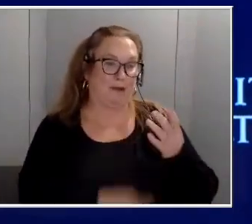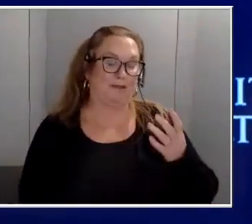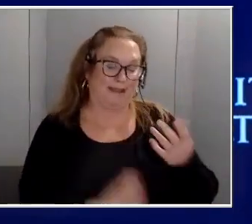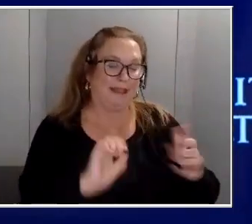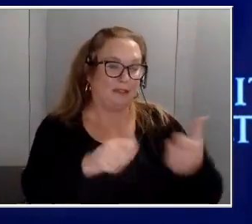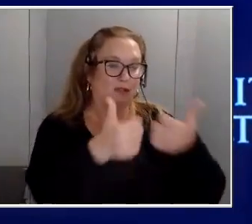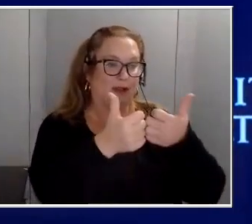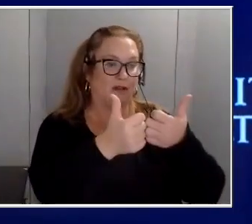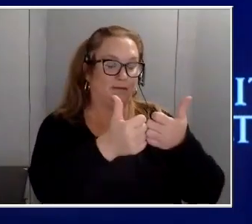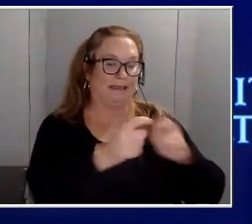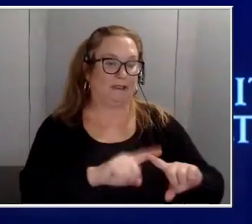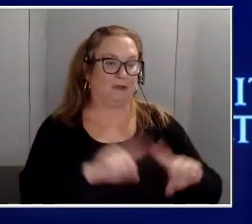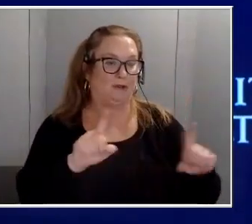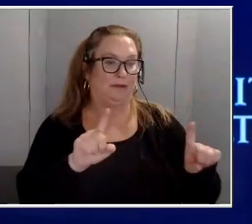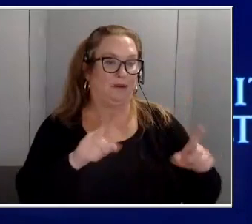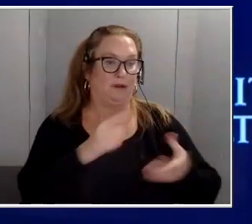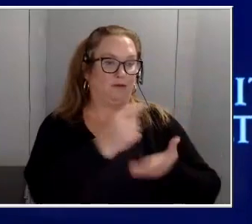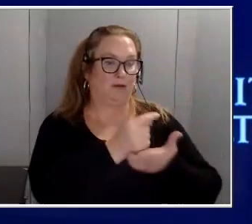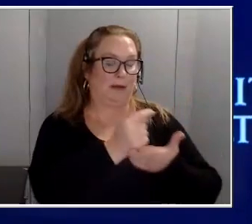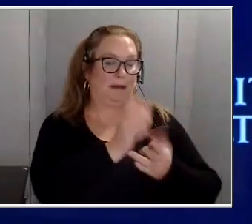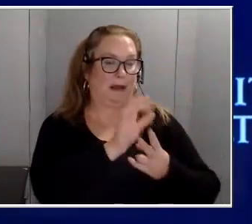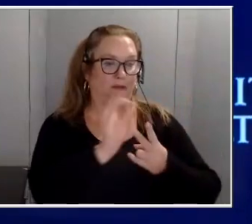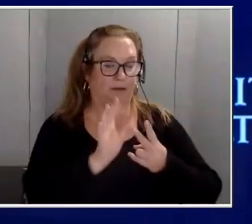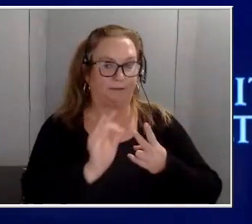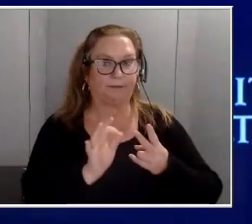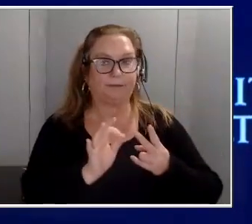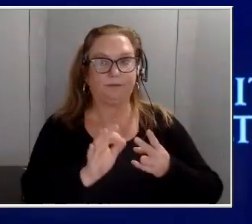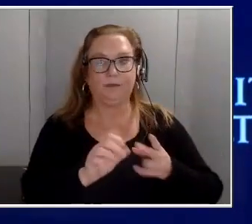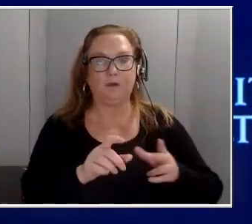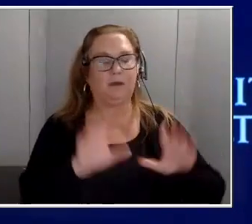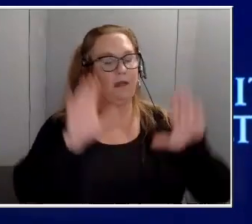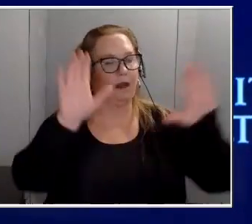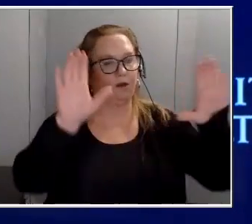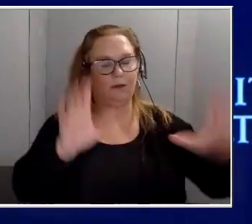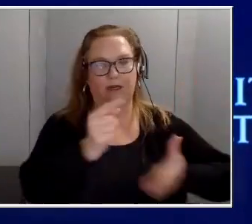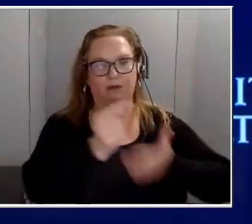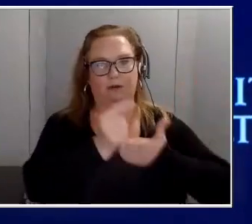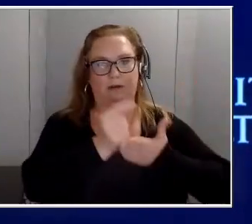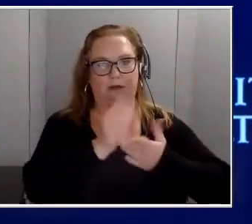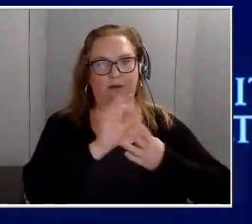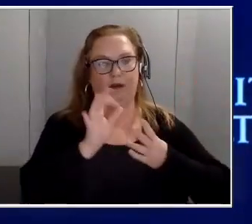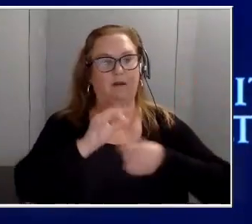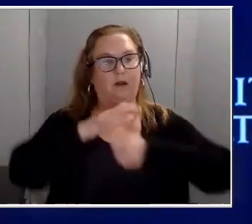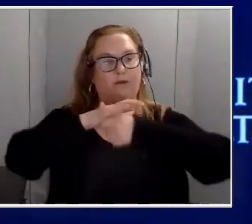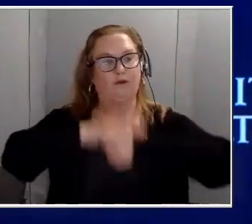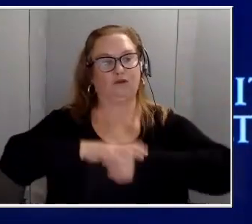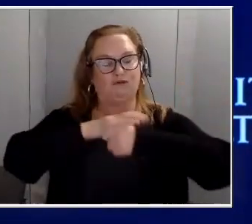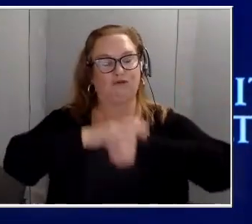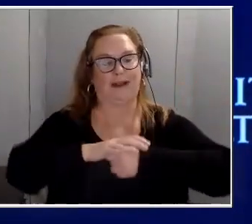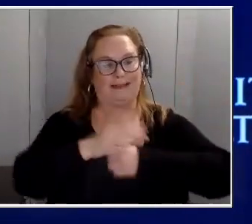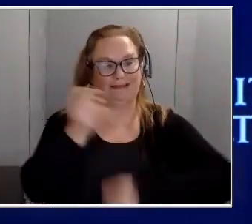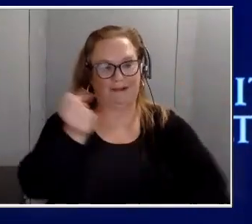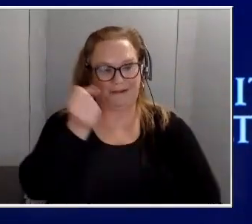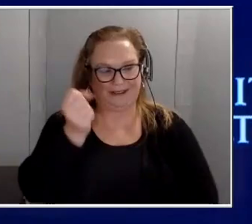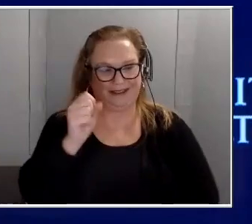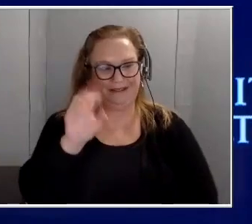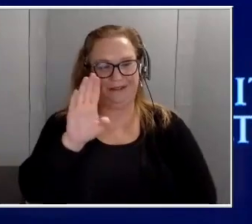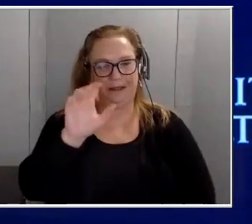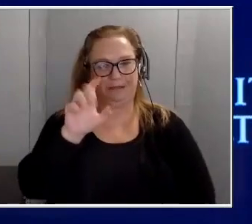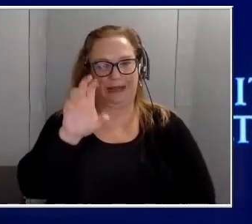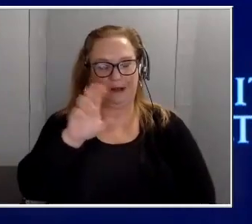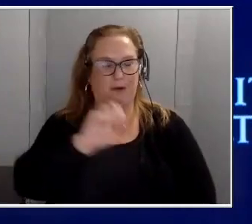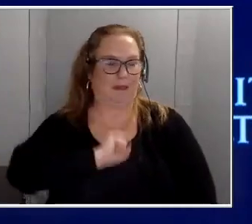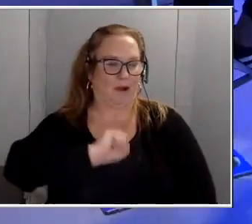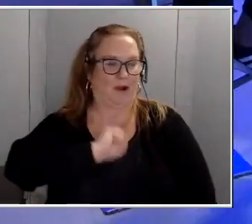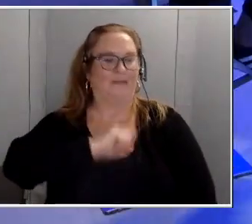it's two different treatment options. But we also have a lot of great treatment options for stress incontinence, what you're talking about with coughing, sneezing.